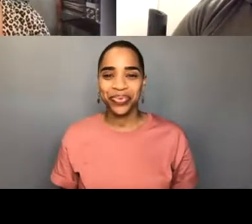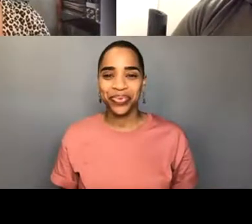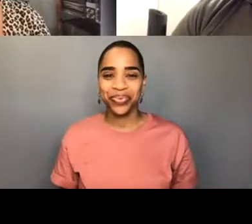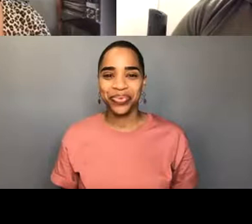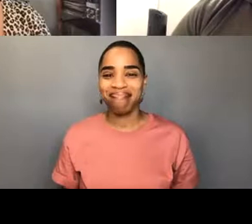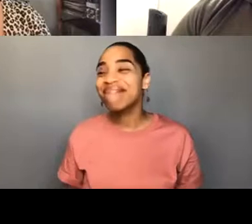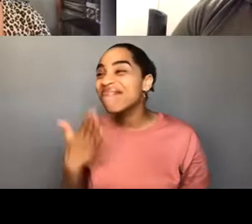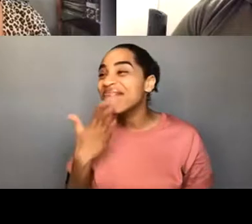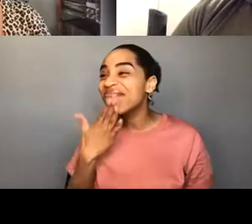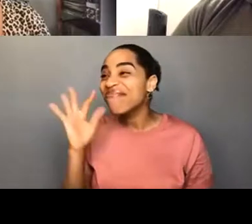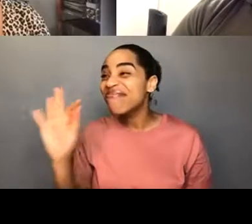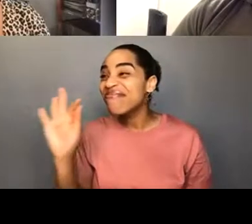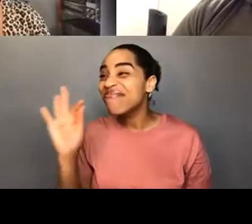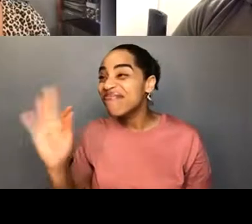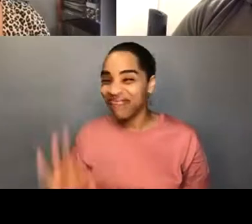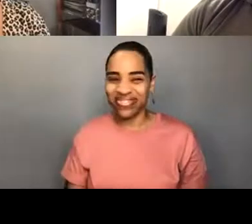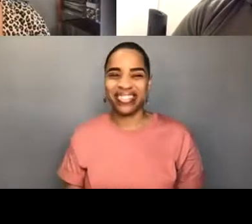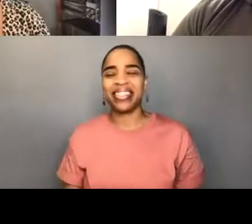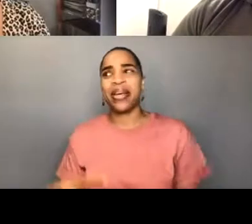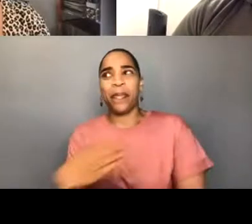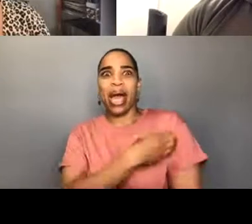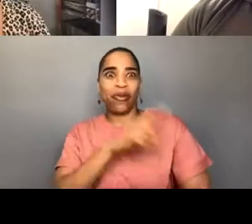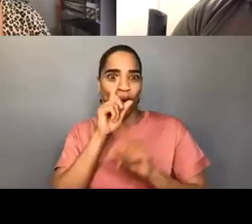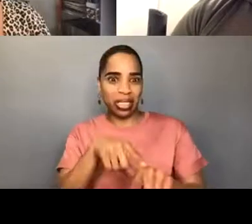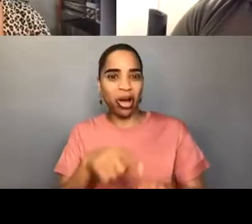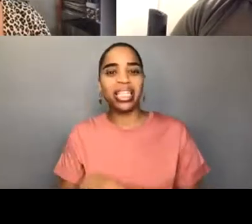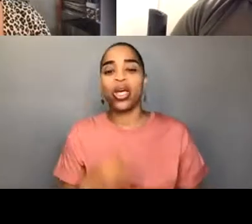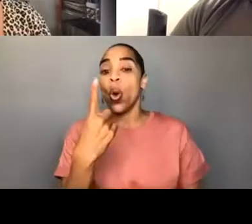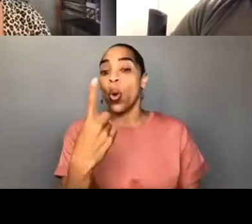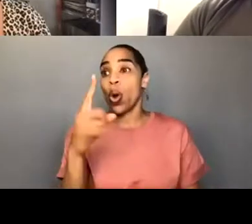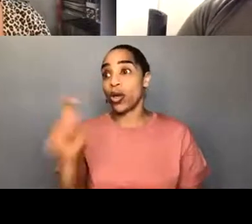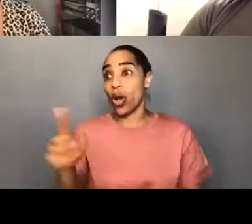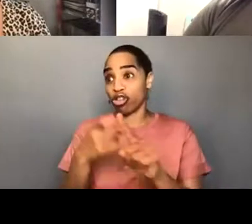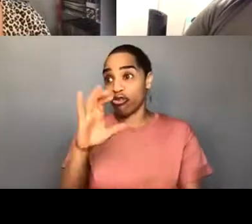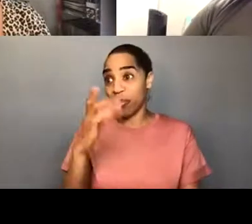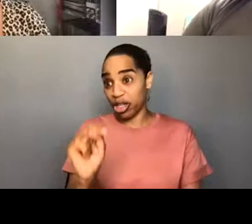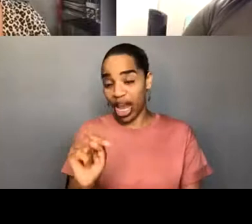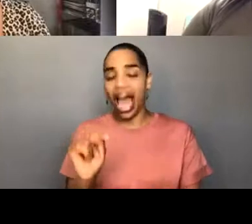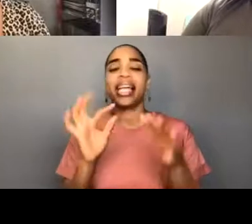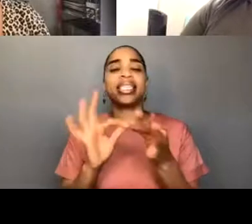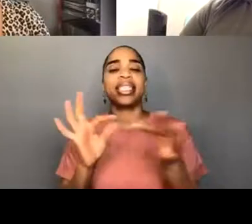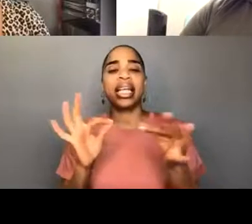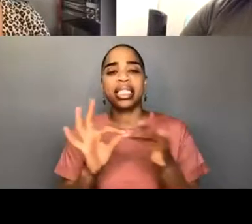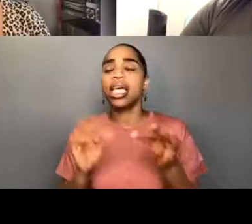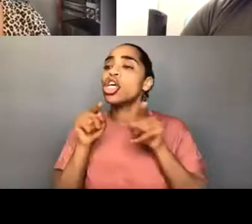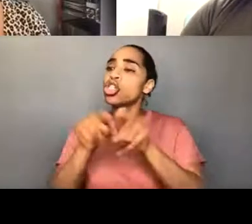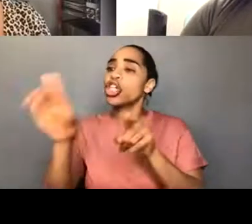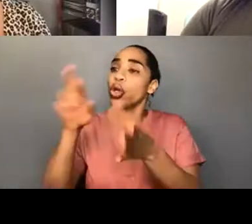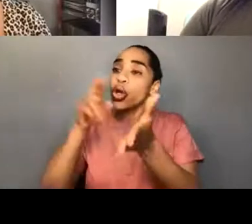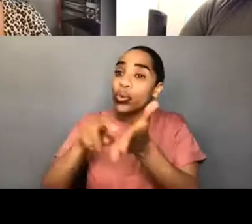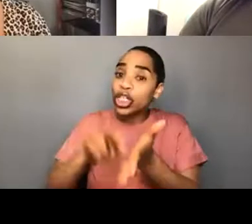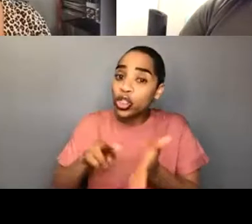Thank you so much for that powerful response. We have a question in the chat asking, during your research for